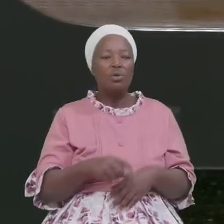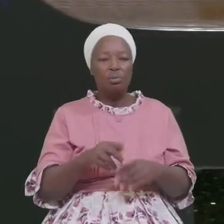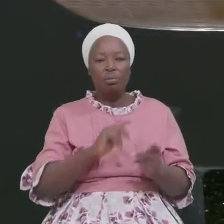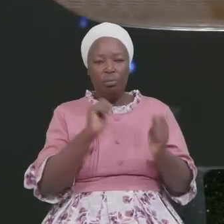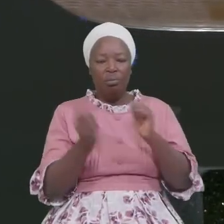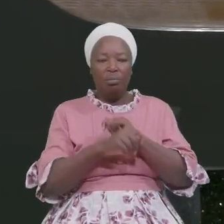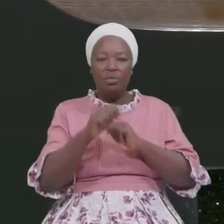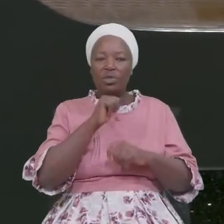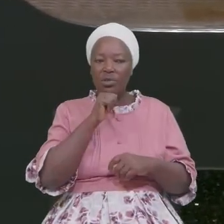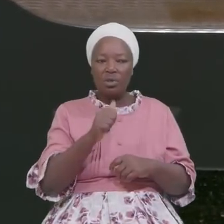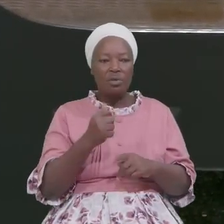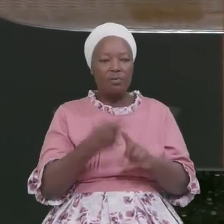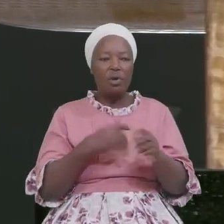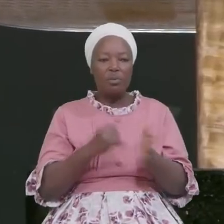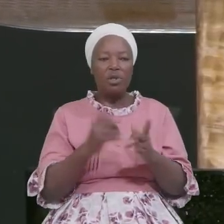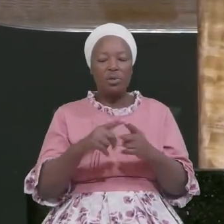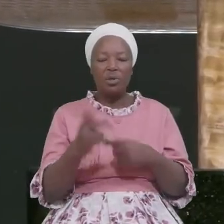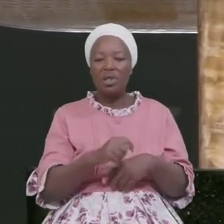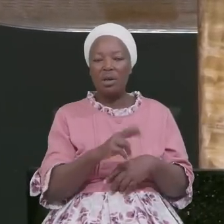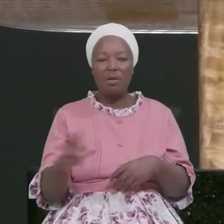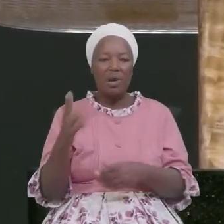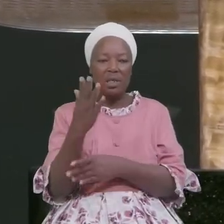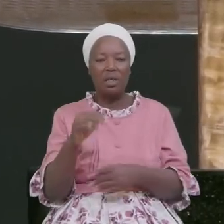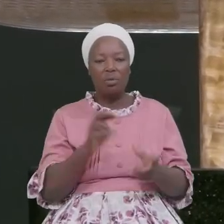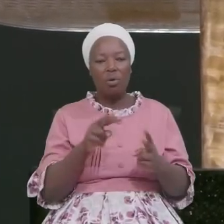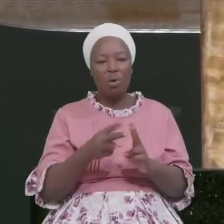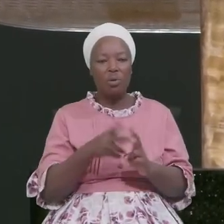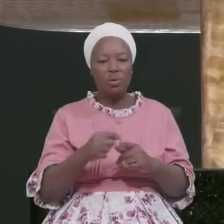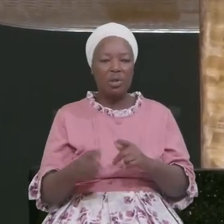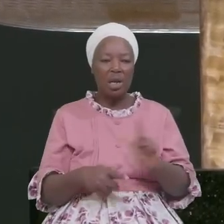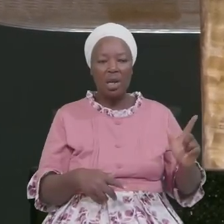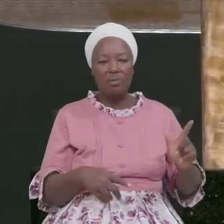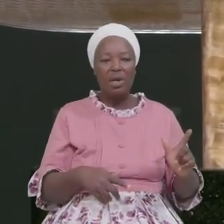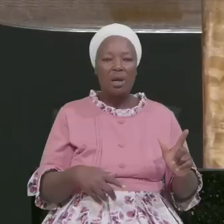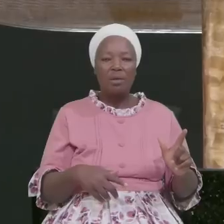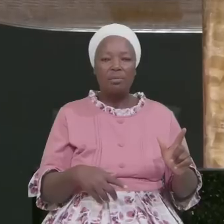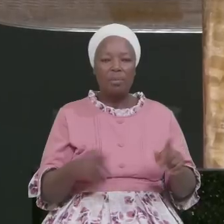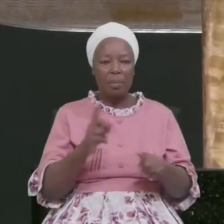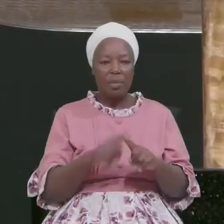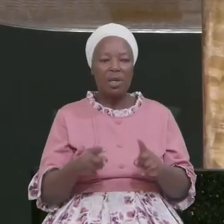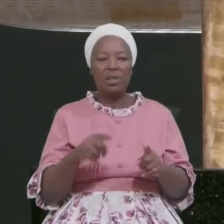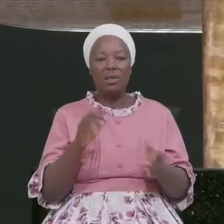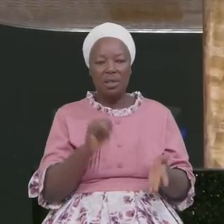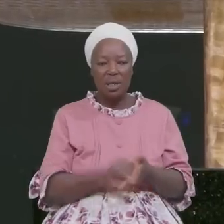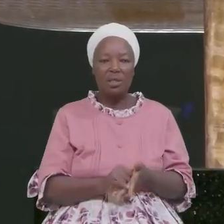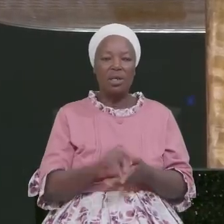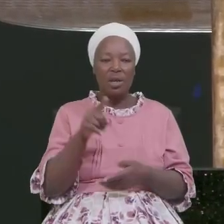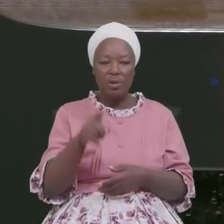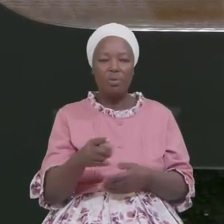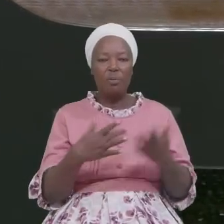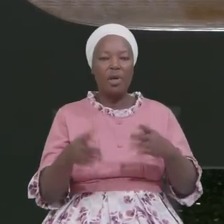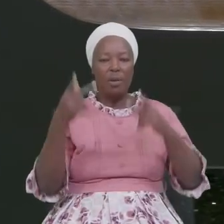the right hand or to the left. But you need courage for that, that thou